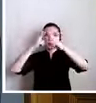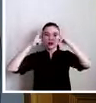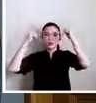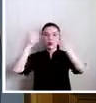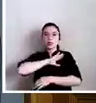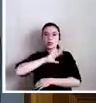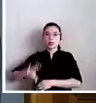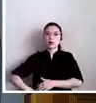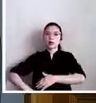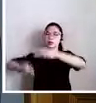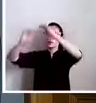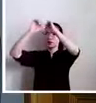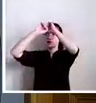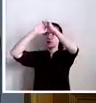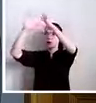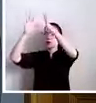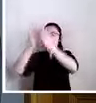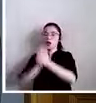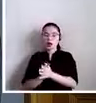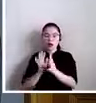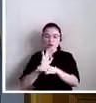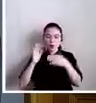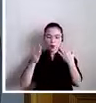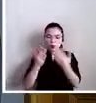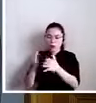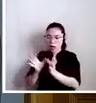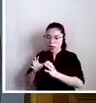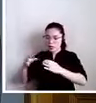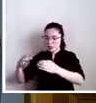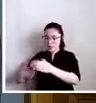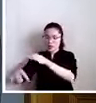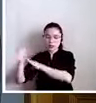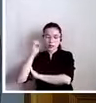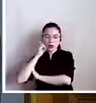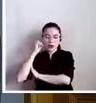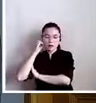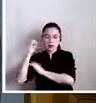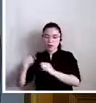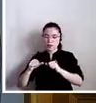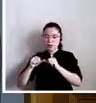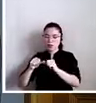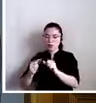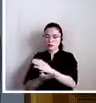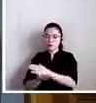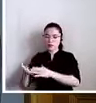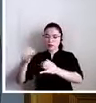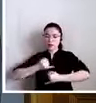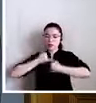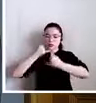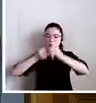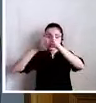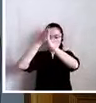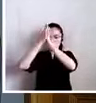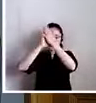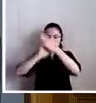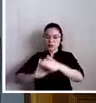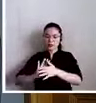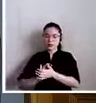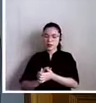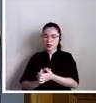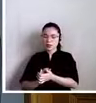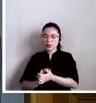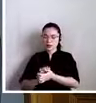Father, for all those isolated in their homes, sustain them in joy and peace. Let us pray to the Lord. Let